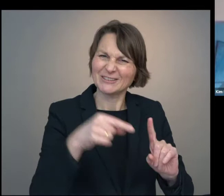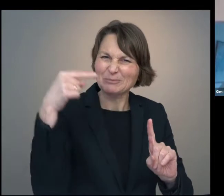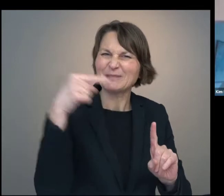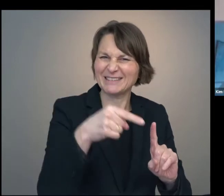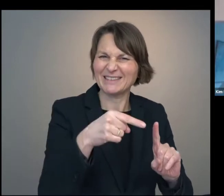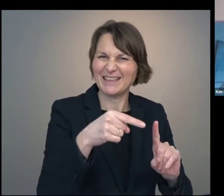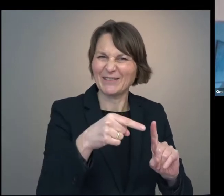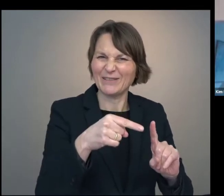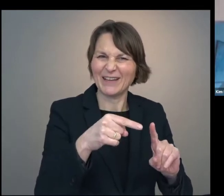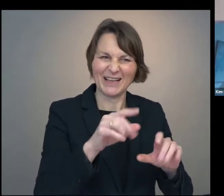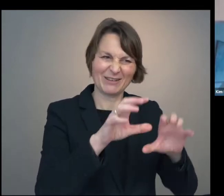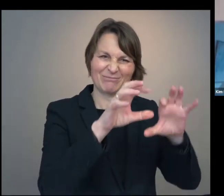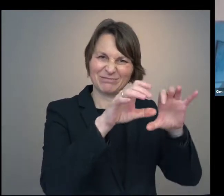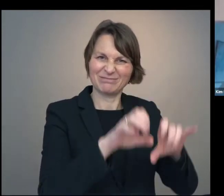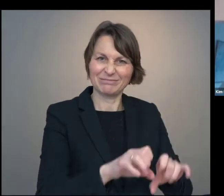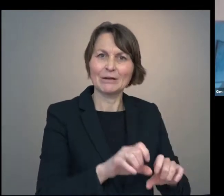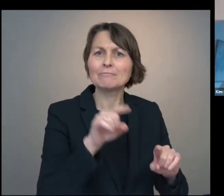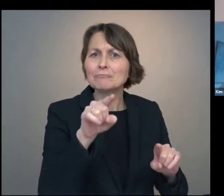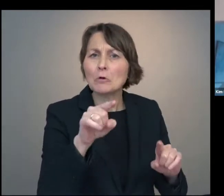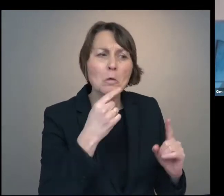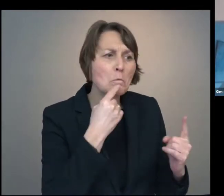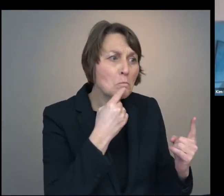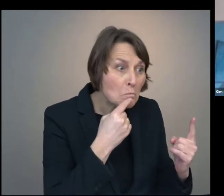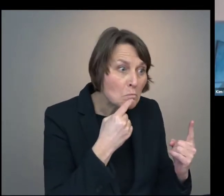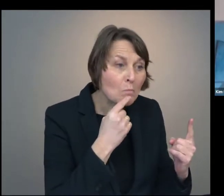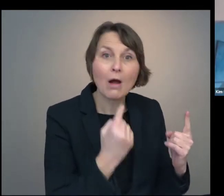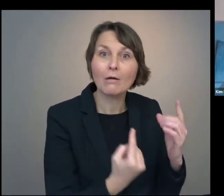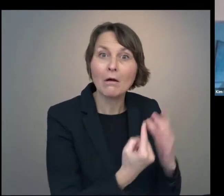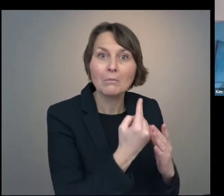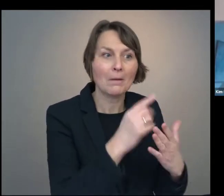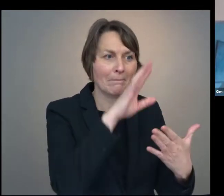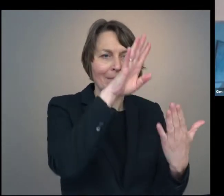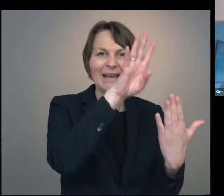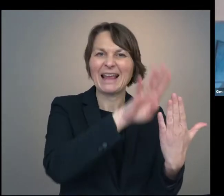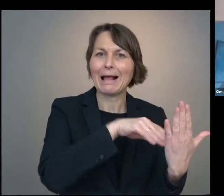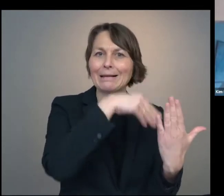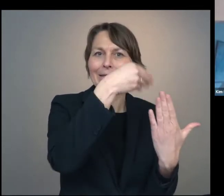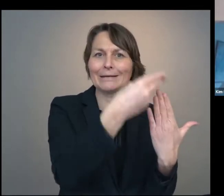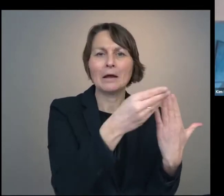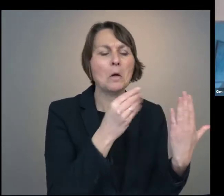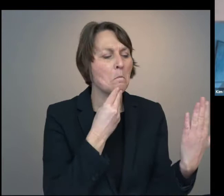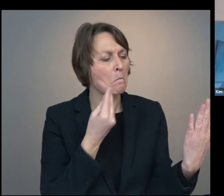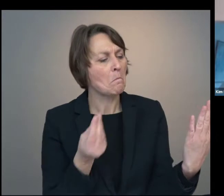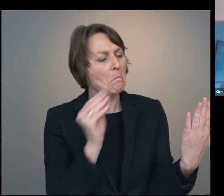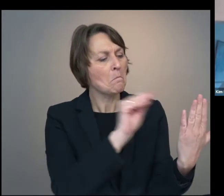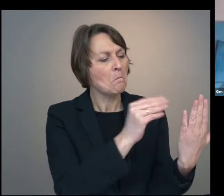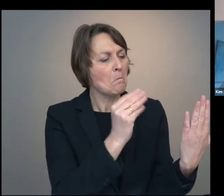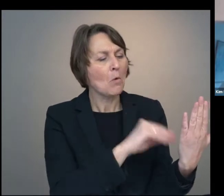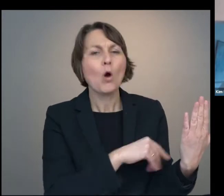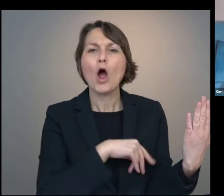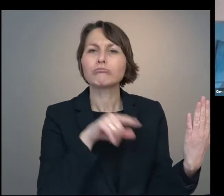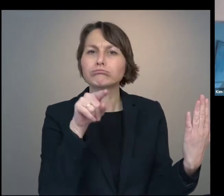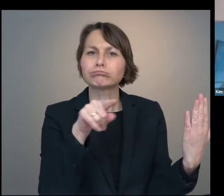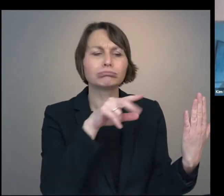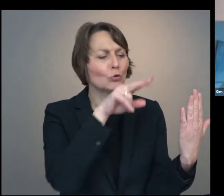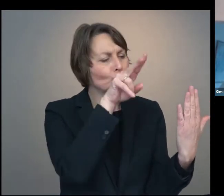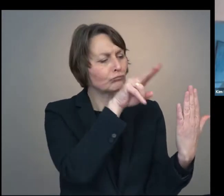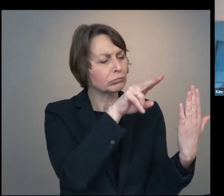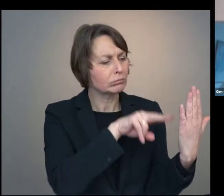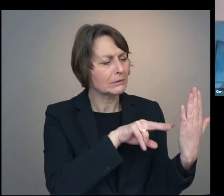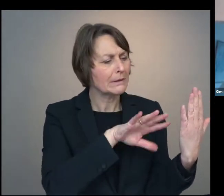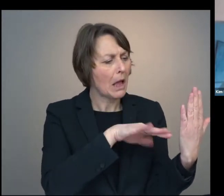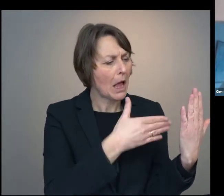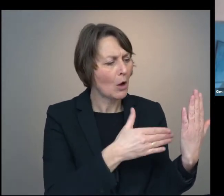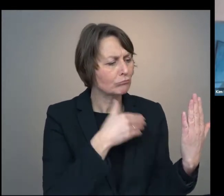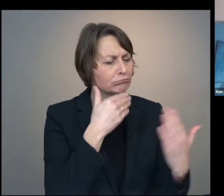the plans for the upcoming session, so you can book it in your calendar and also read about the initiative and what